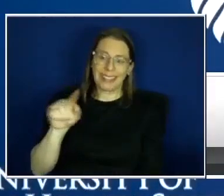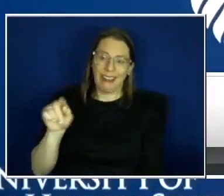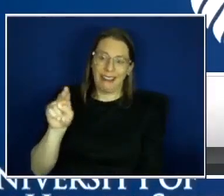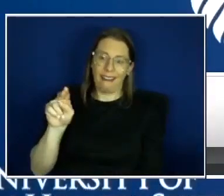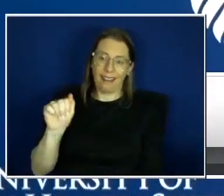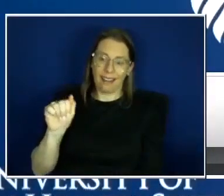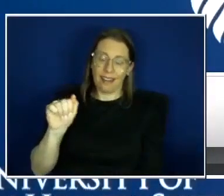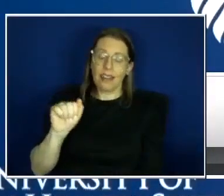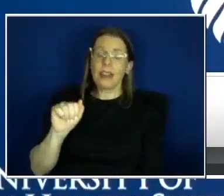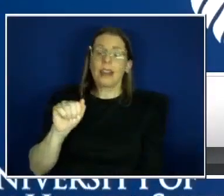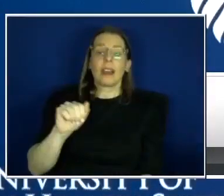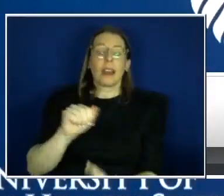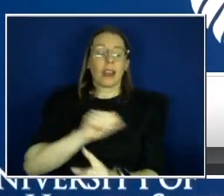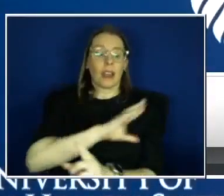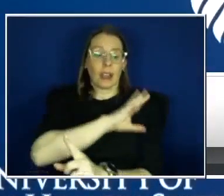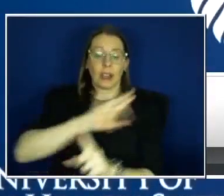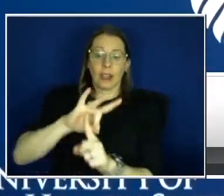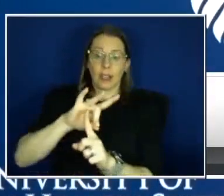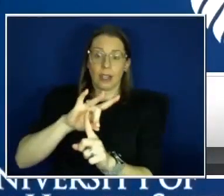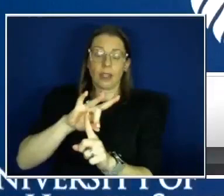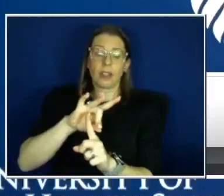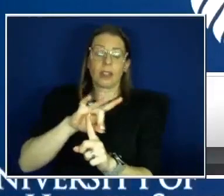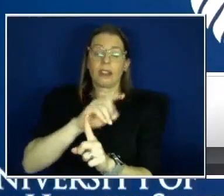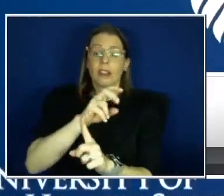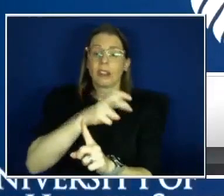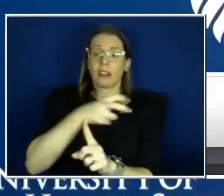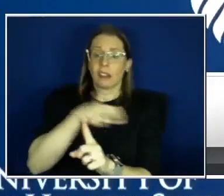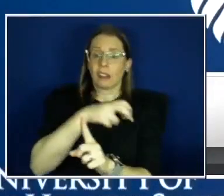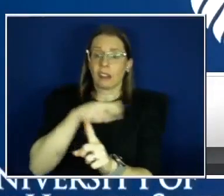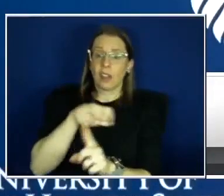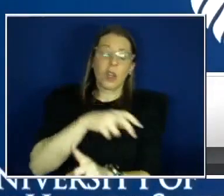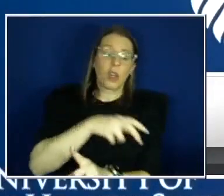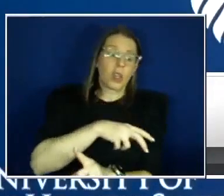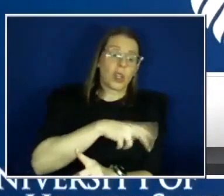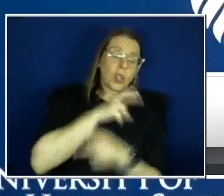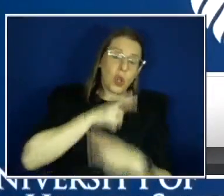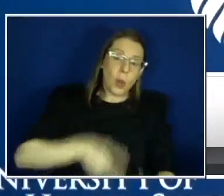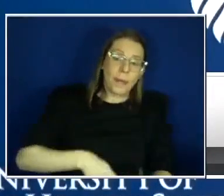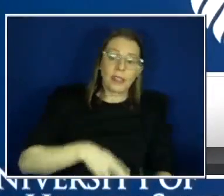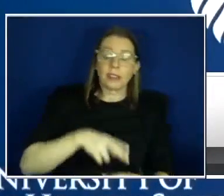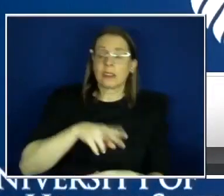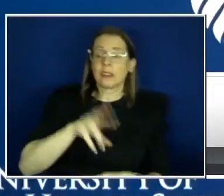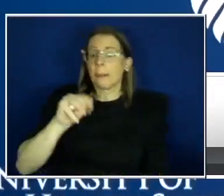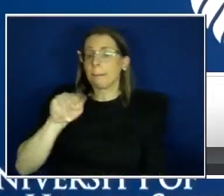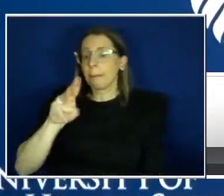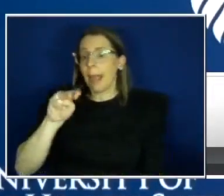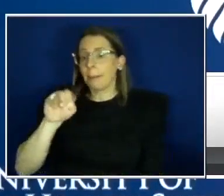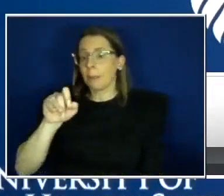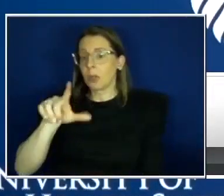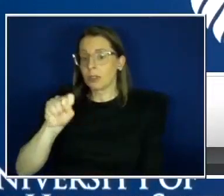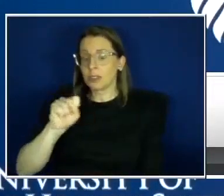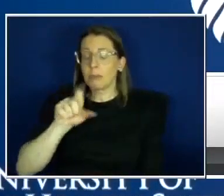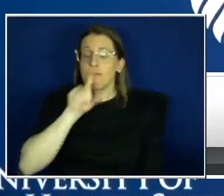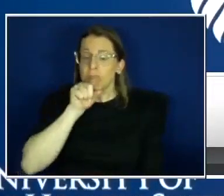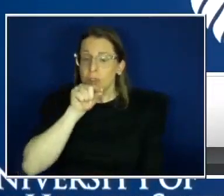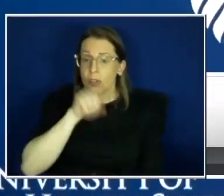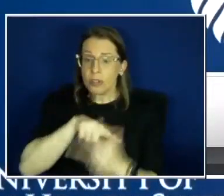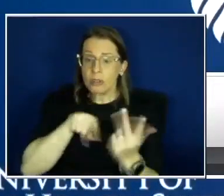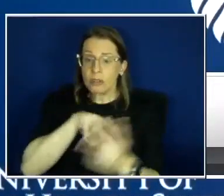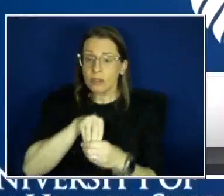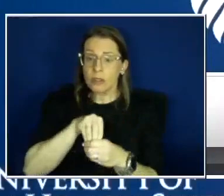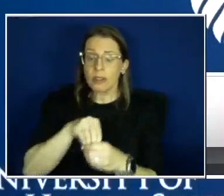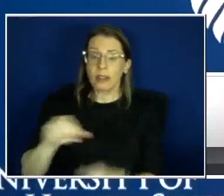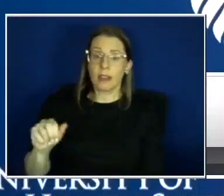to other animals and back. That includes mammals, but also birds. Right now, this avian